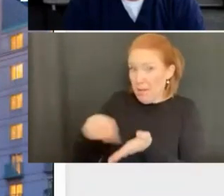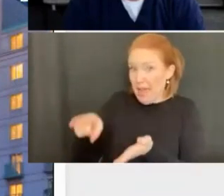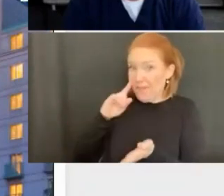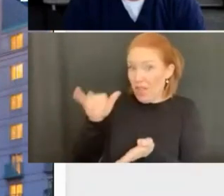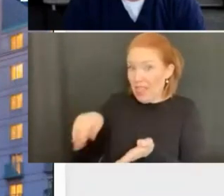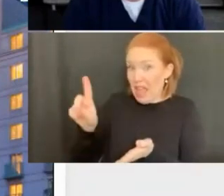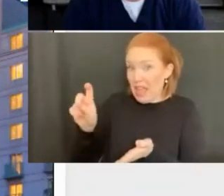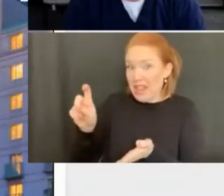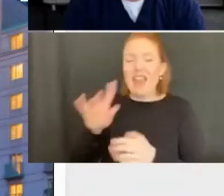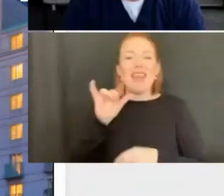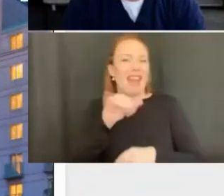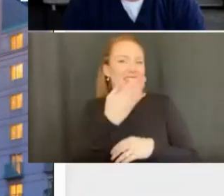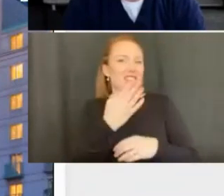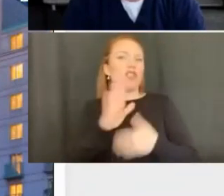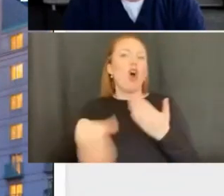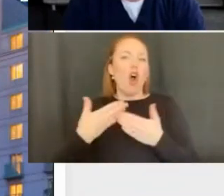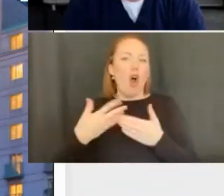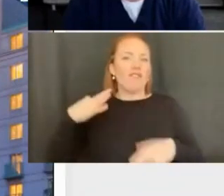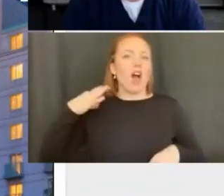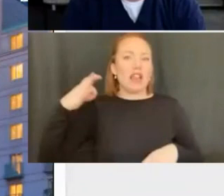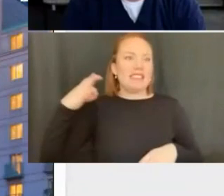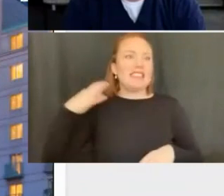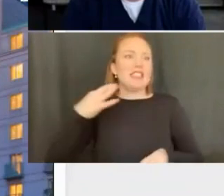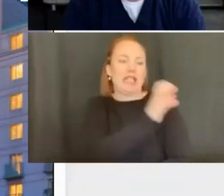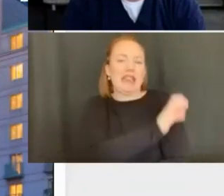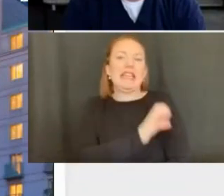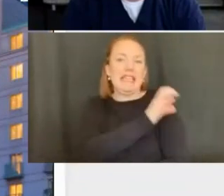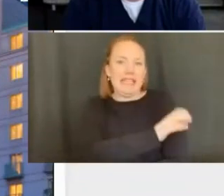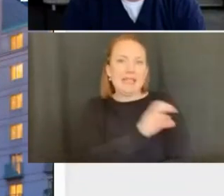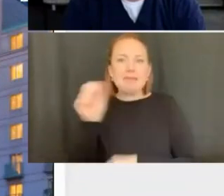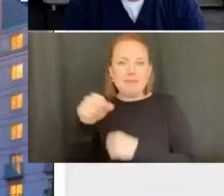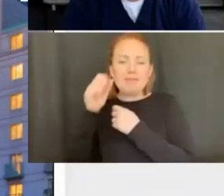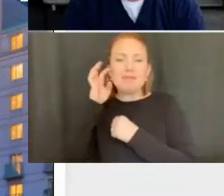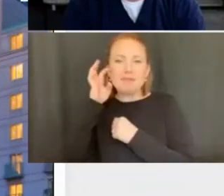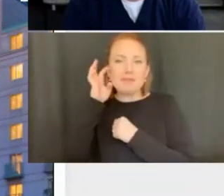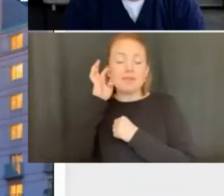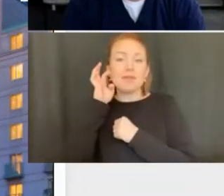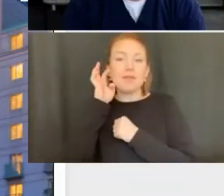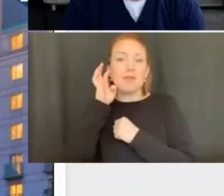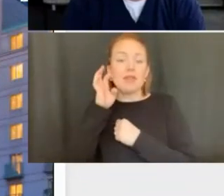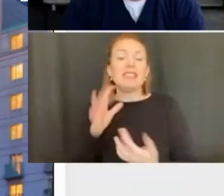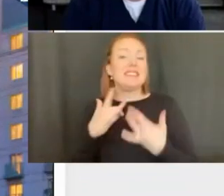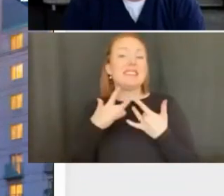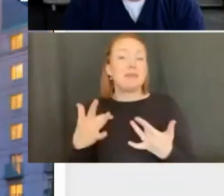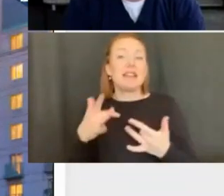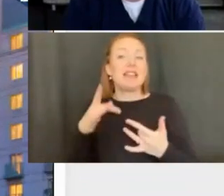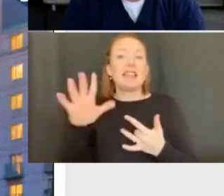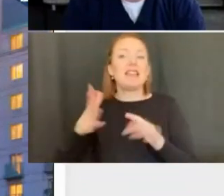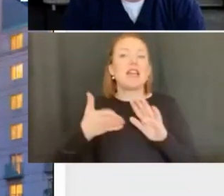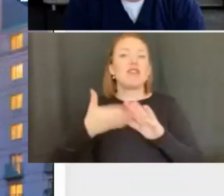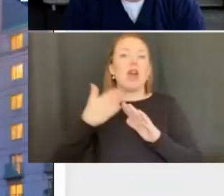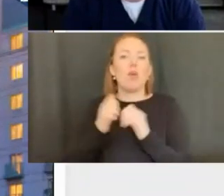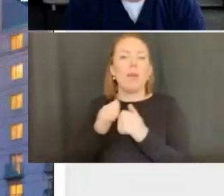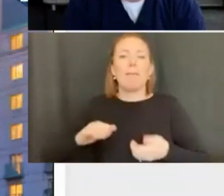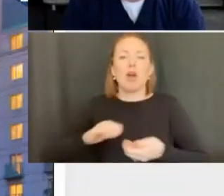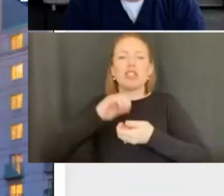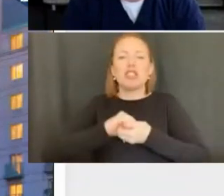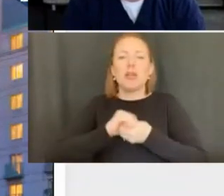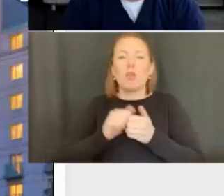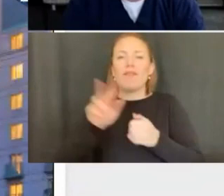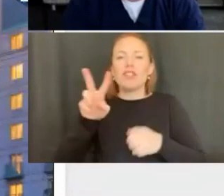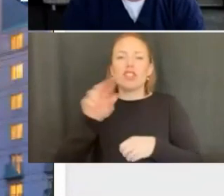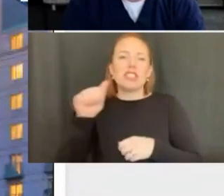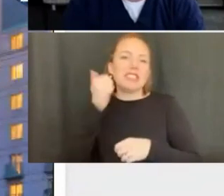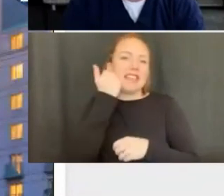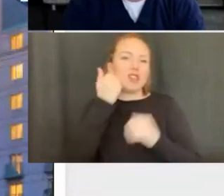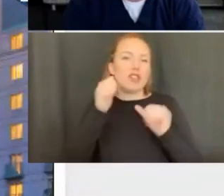That would be an all-volunteer clinic. And typically it's run in partnership with the Virginia Dental